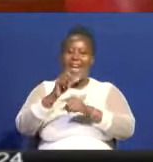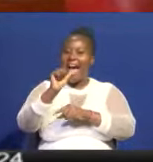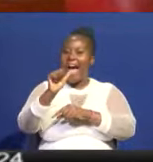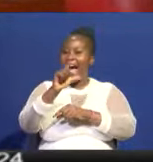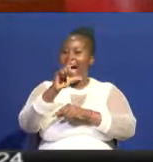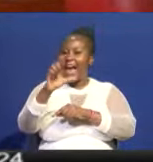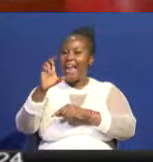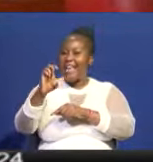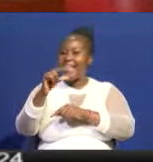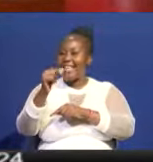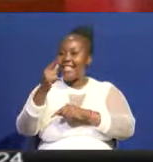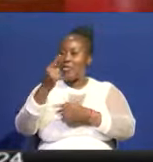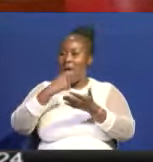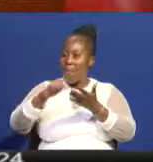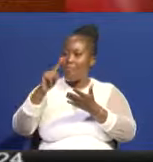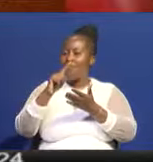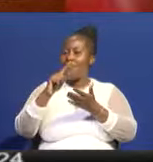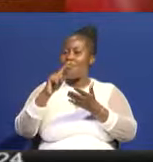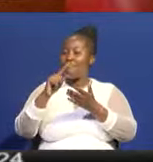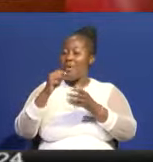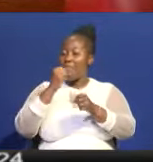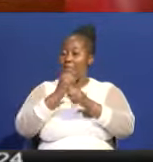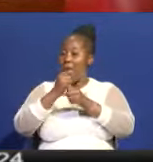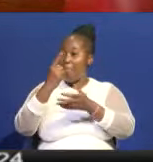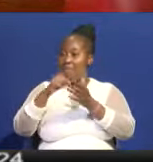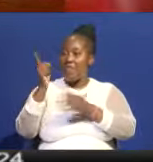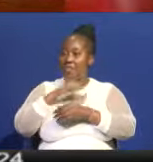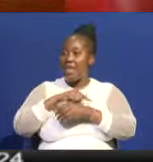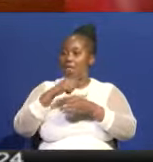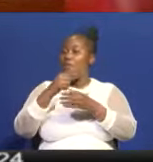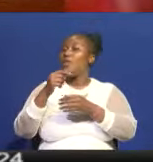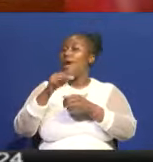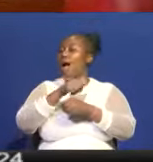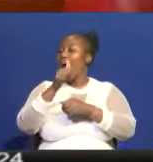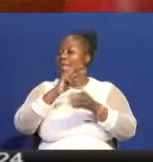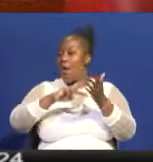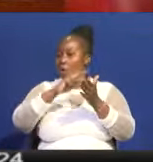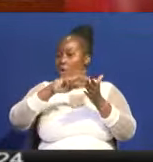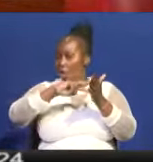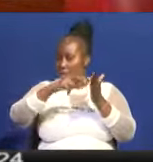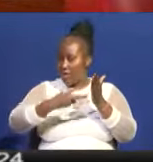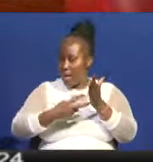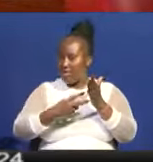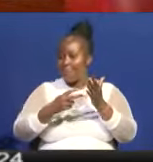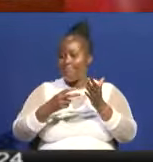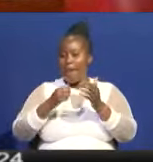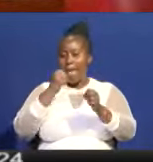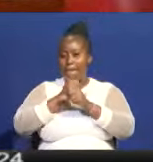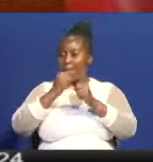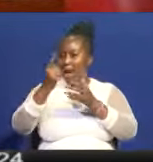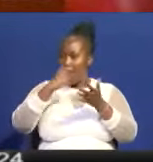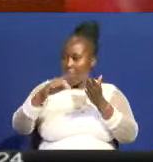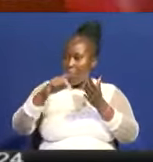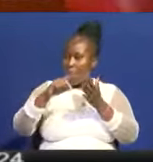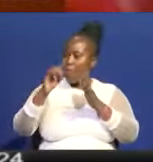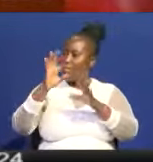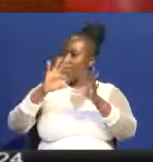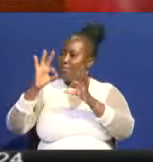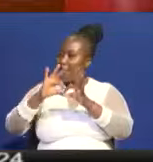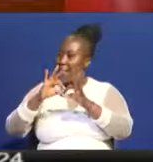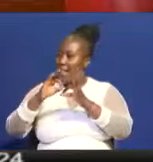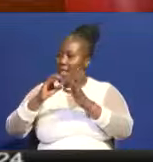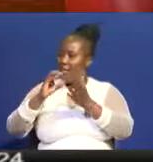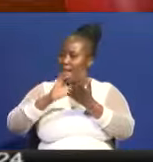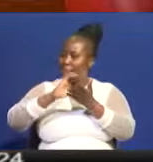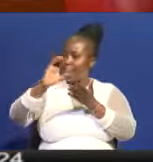having approved. He made approvals for certain contracts, he made approvals for certain disbursements,